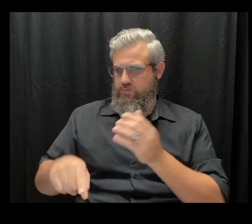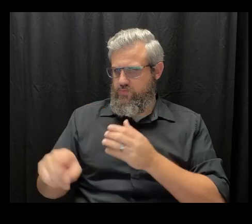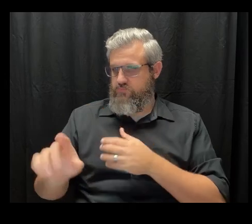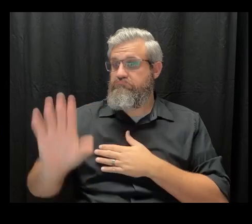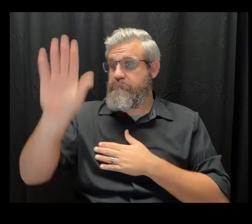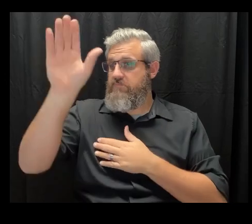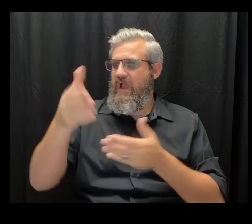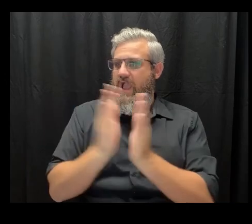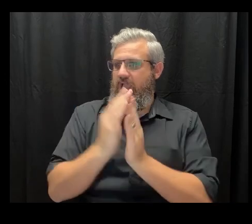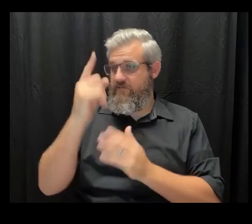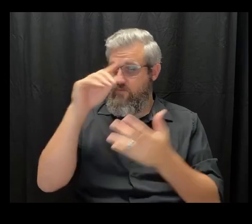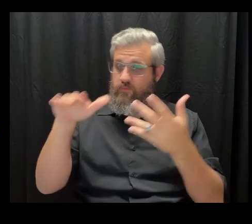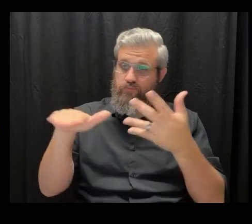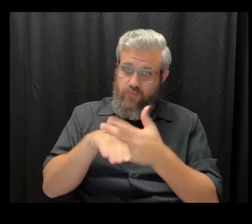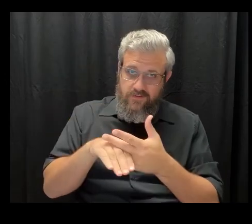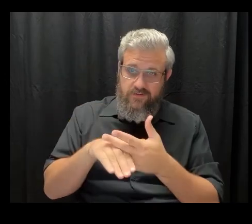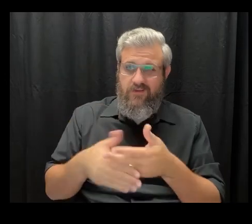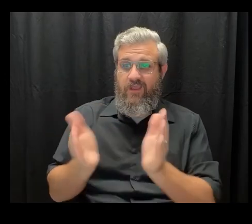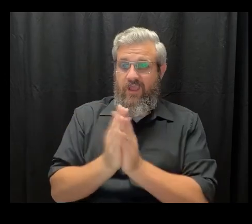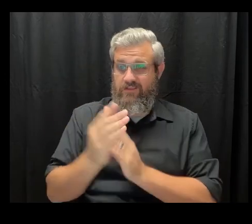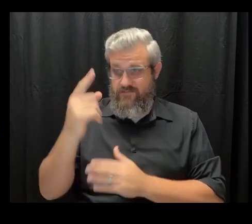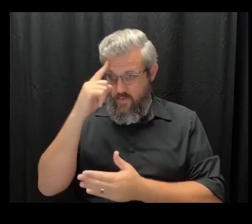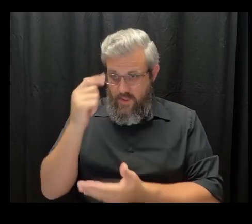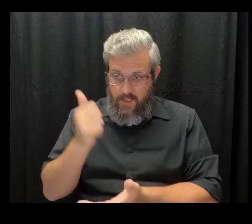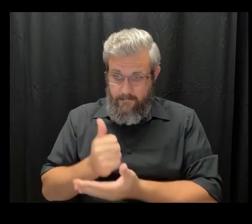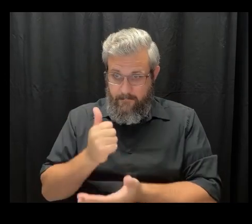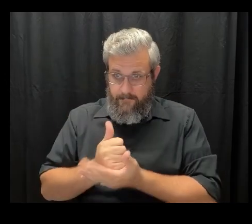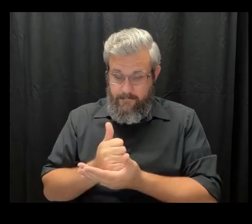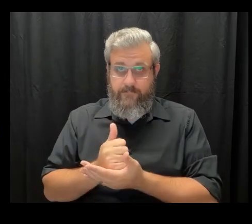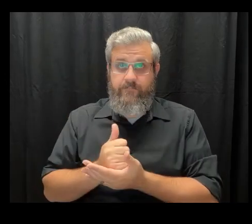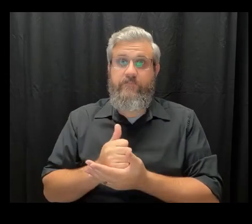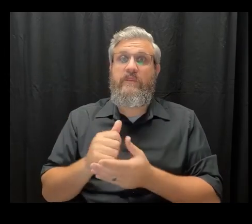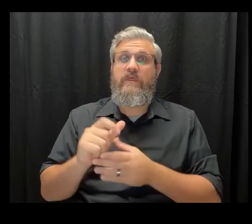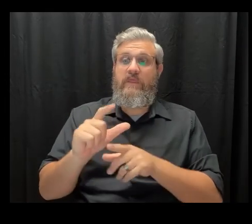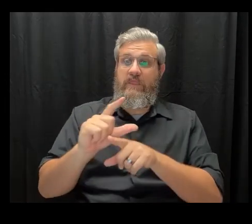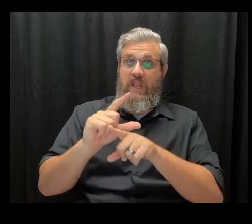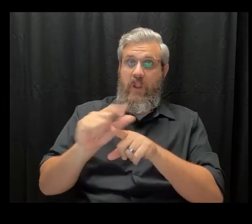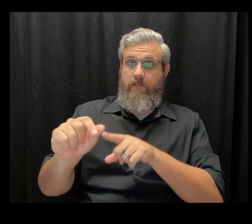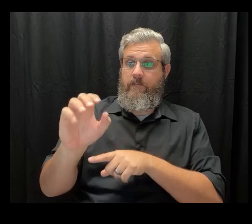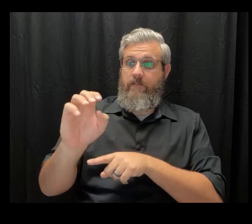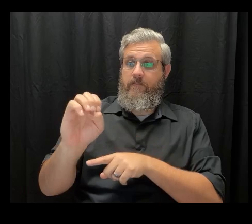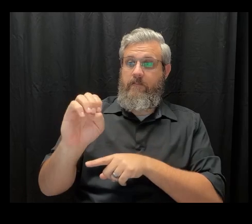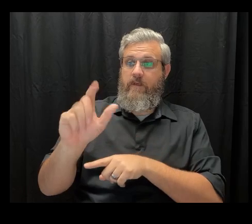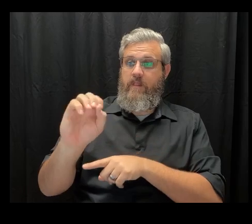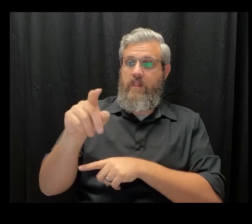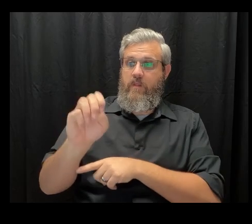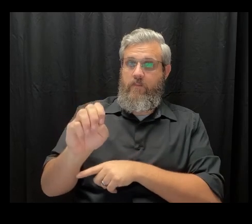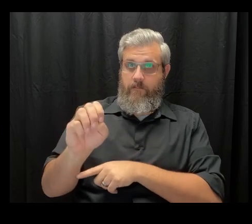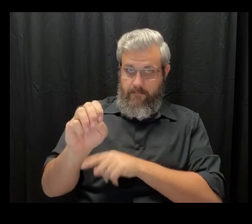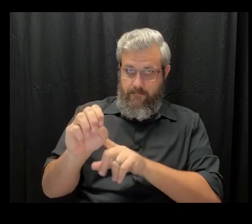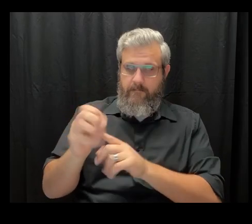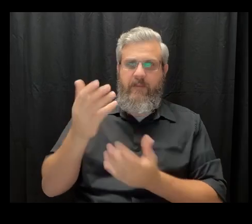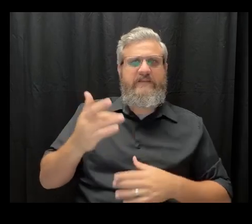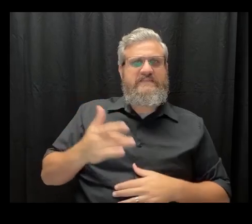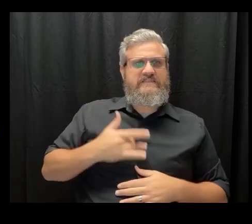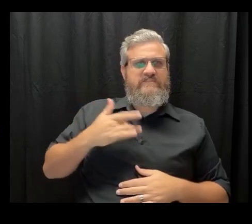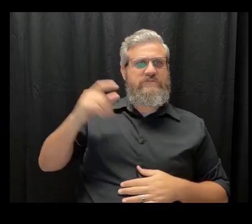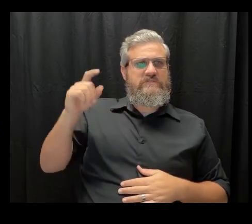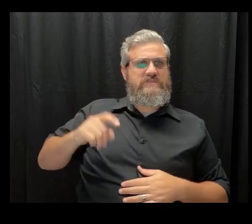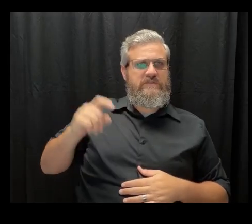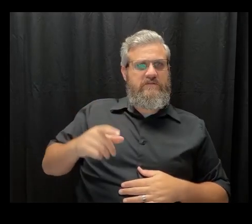A sensory need for elopement may benefit from the replacement of teaching a student to request movement breaks throughout the